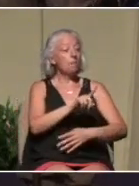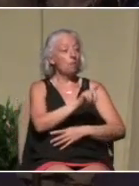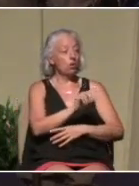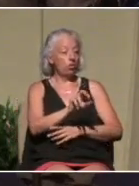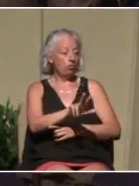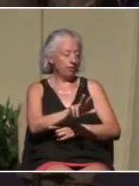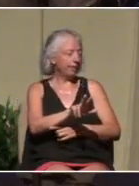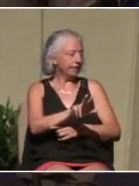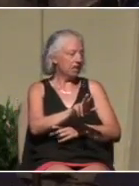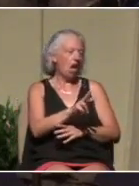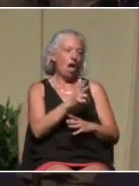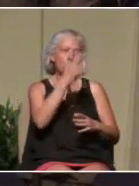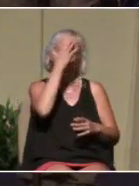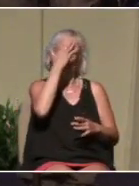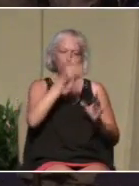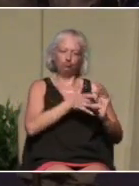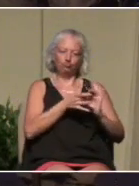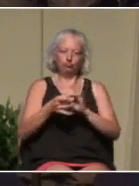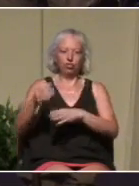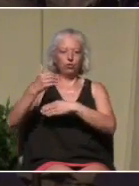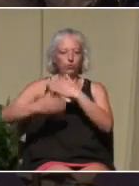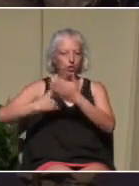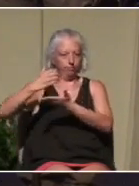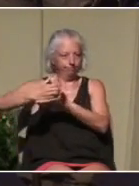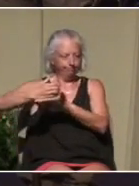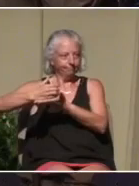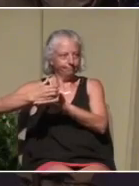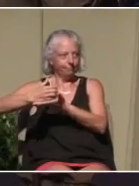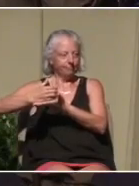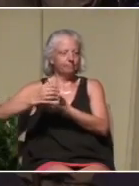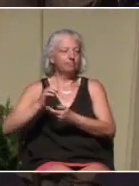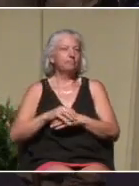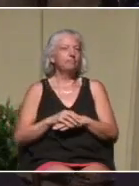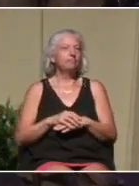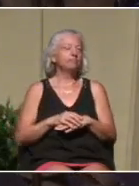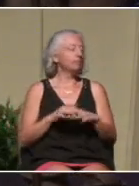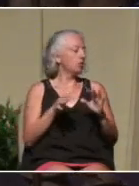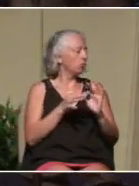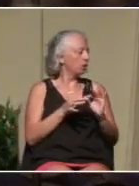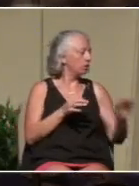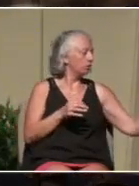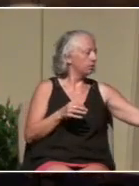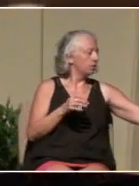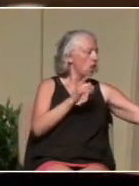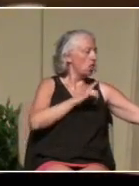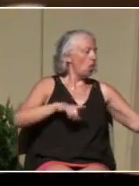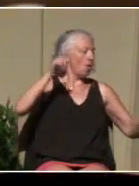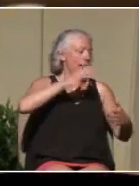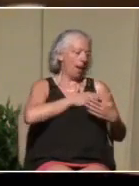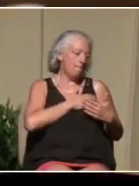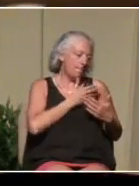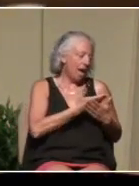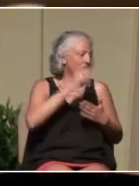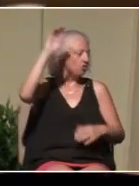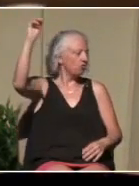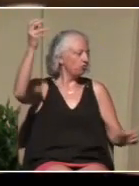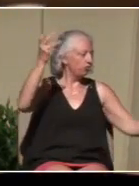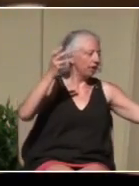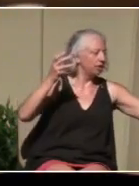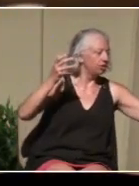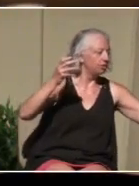familiar Lord's Supper text for the Christian Reformed Church anyway, says this: "The Lord is compassionate and